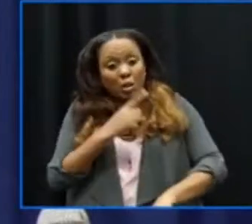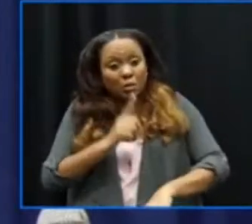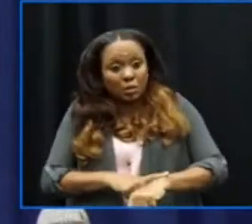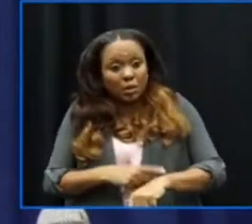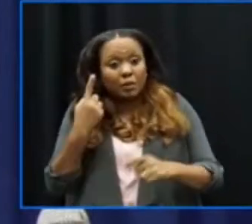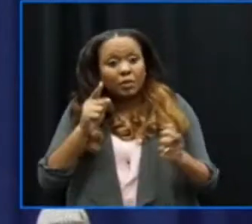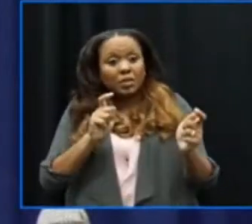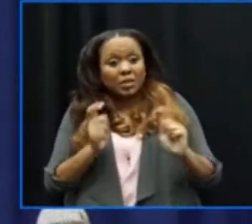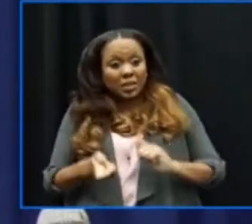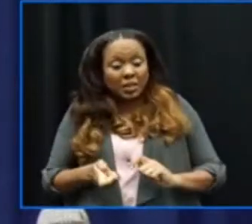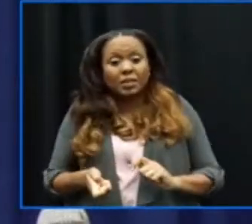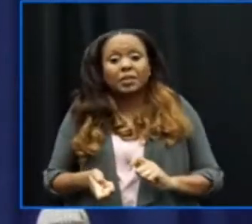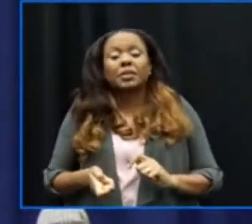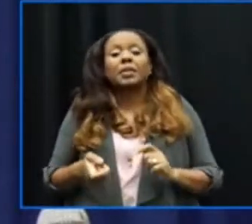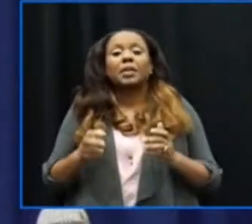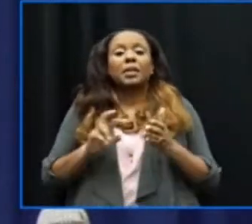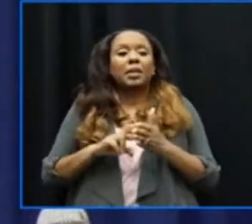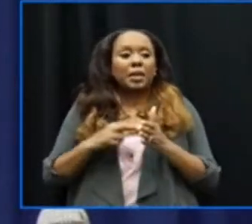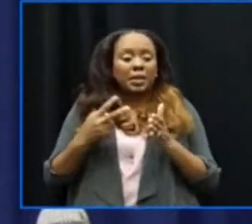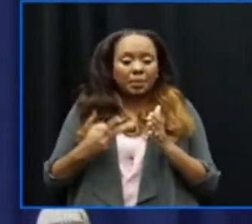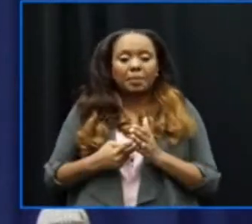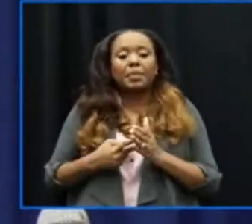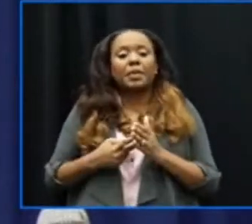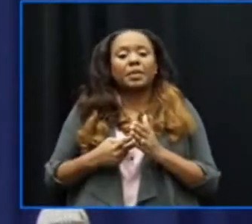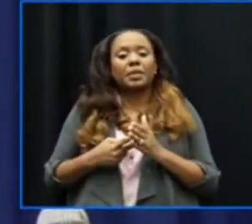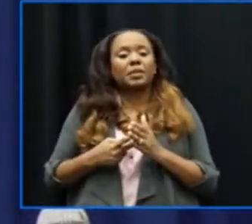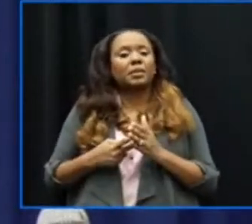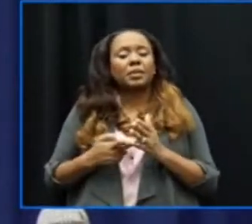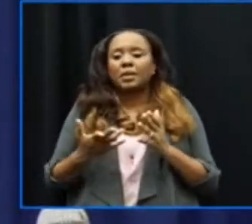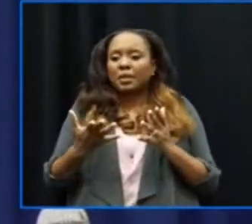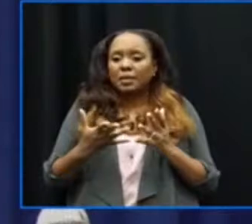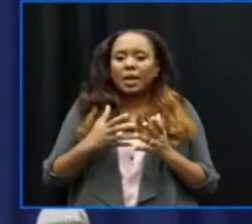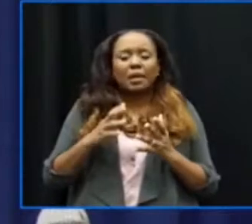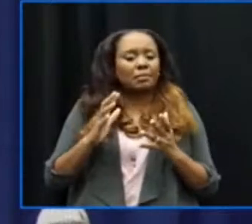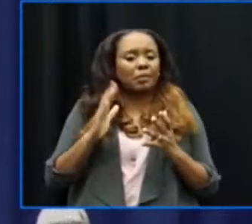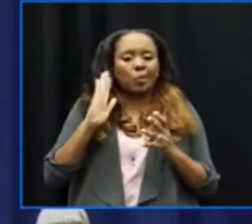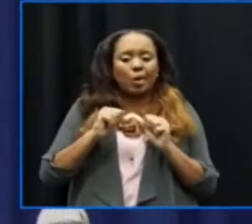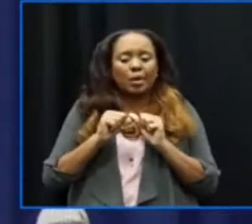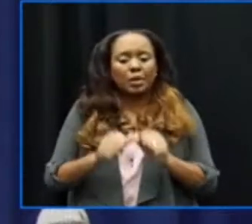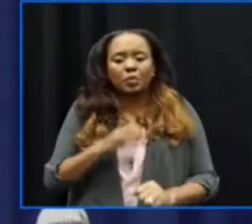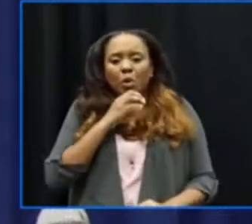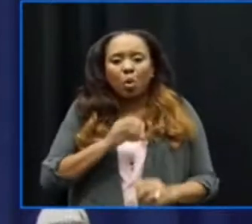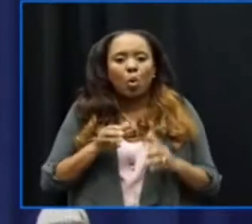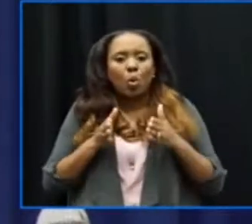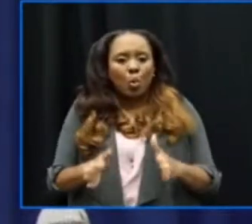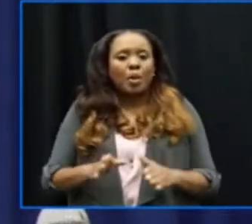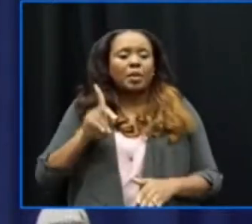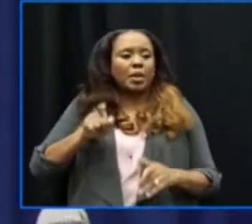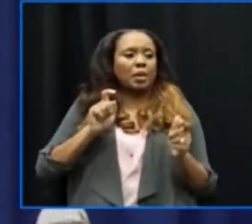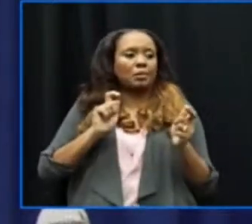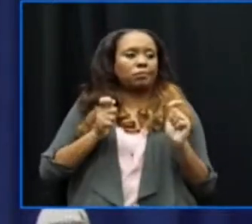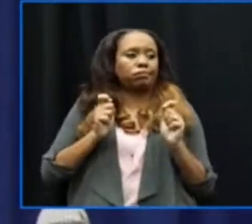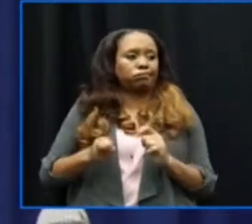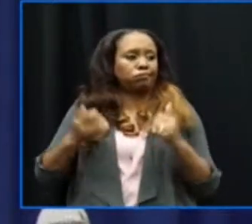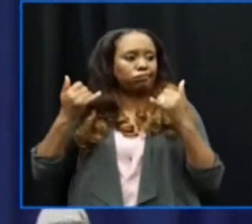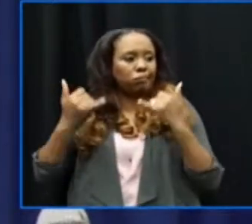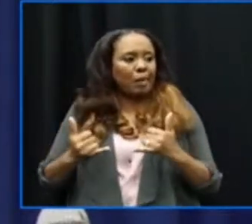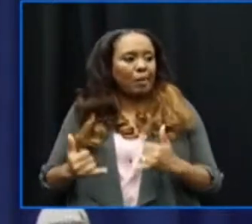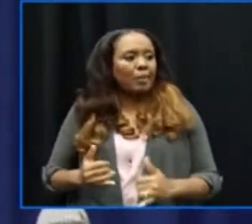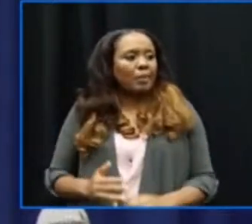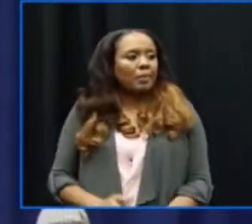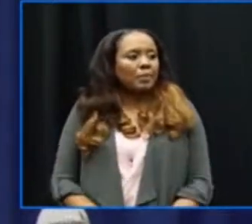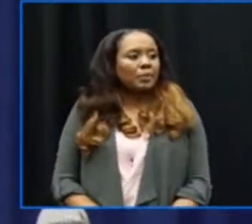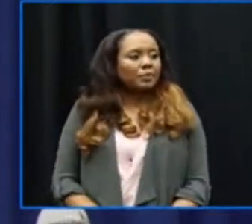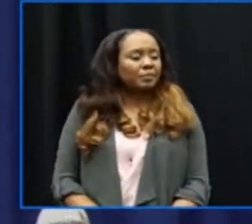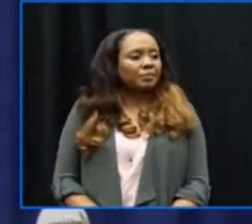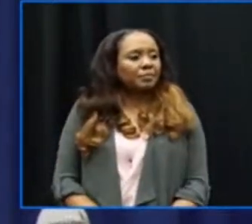therefore, we support the government's current thrust to advance this conversation with dispatch.